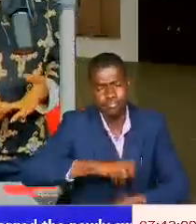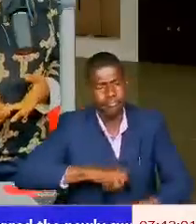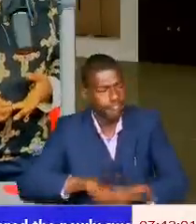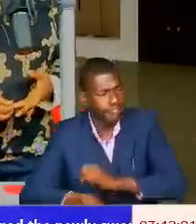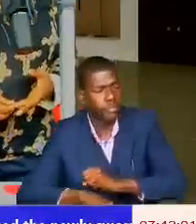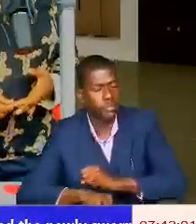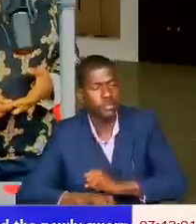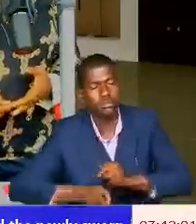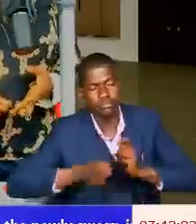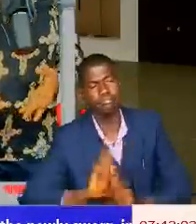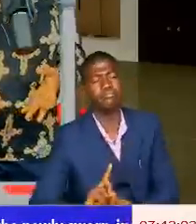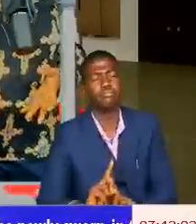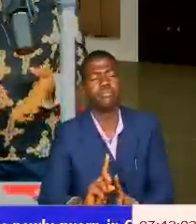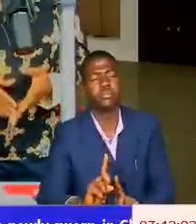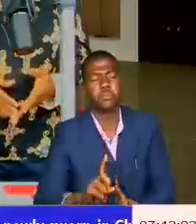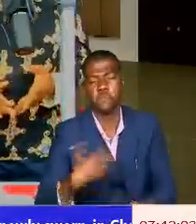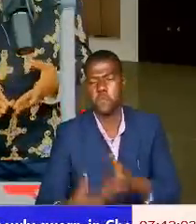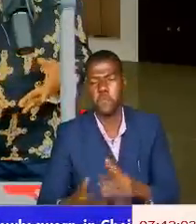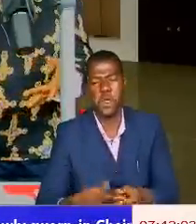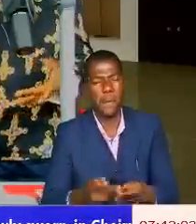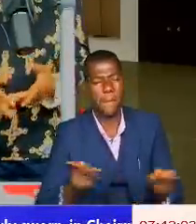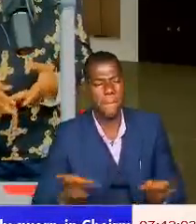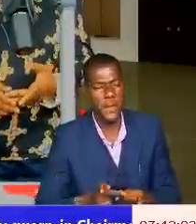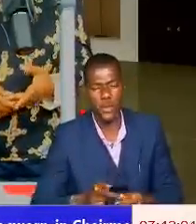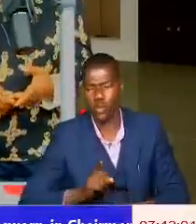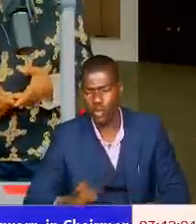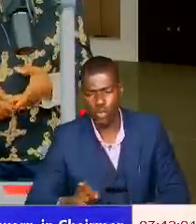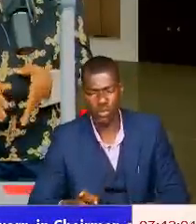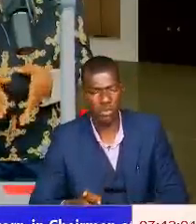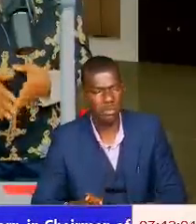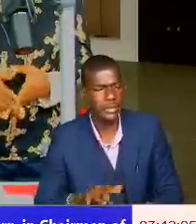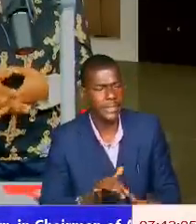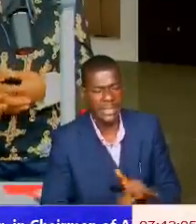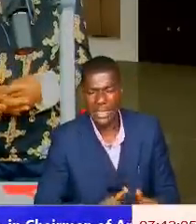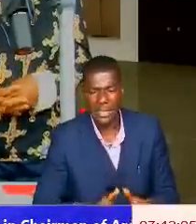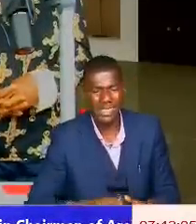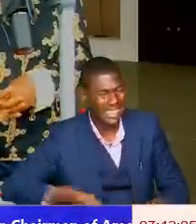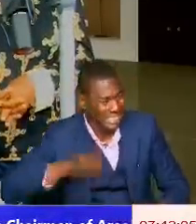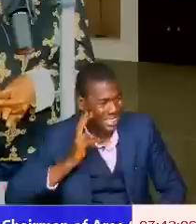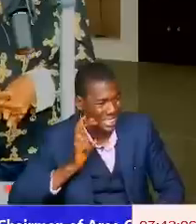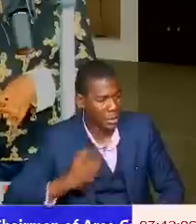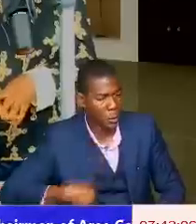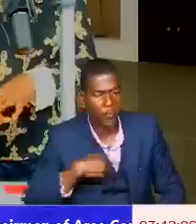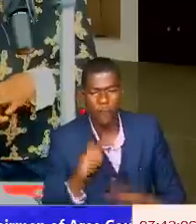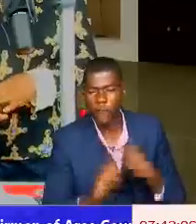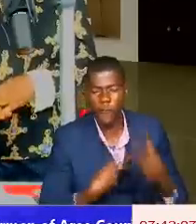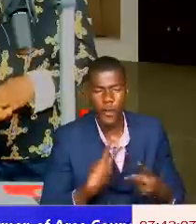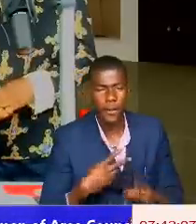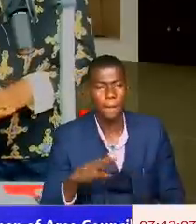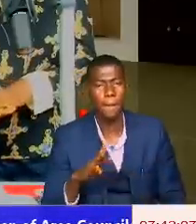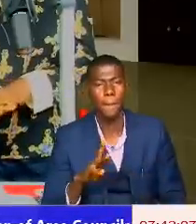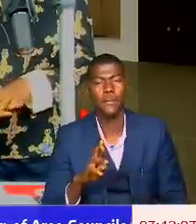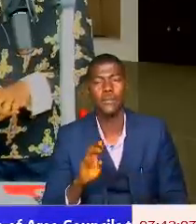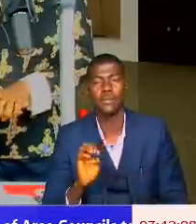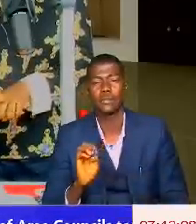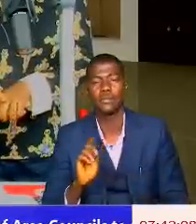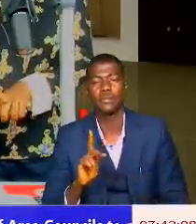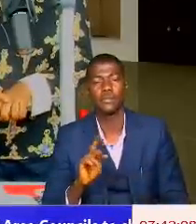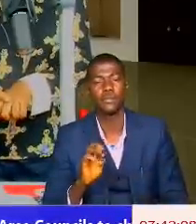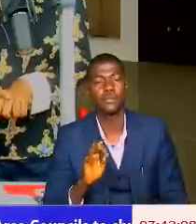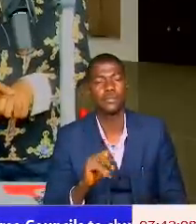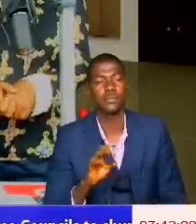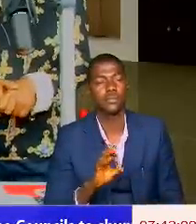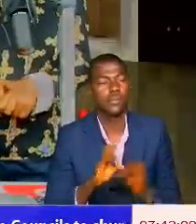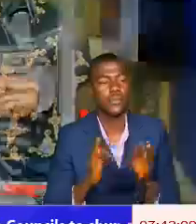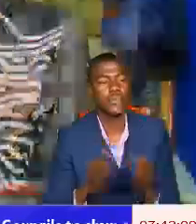better thing. Anywhere where you dey, where be say they hear our voice on top of this program, Brekete Family, make you know say now the call to take your